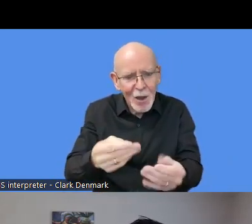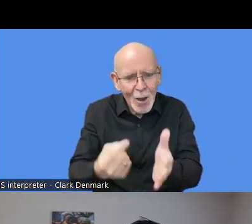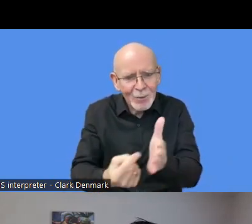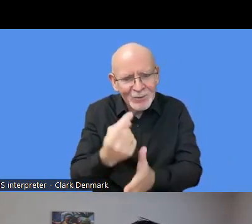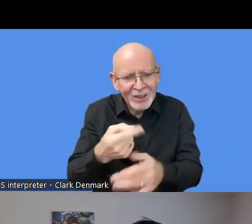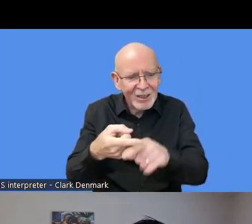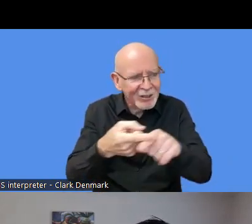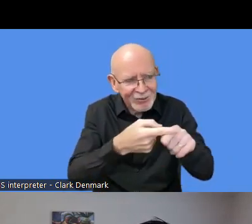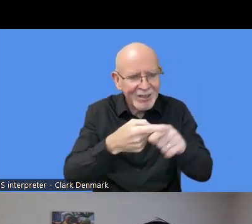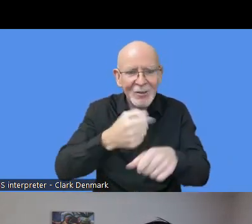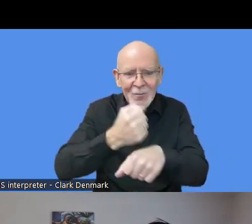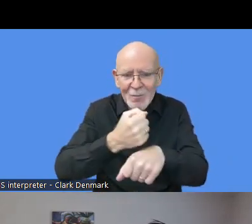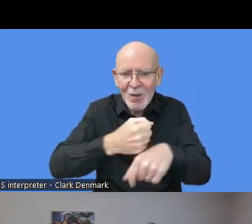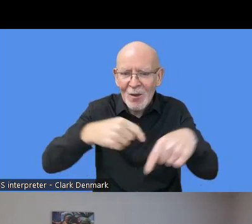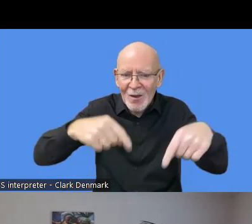they are the